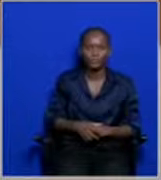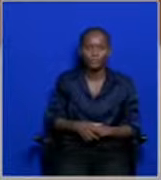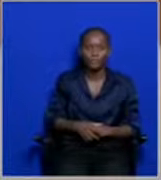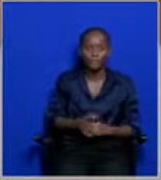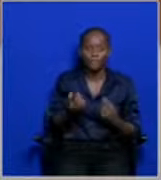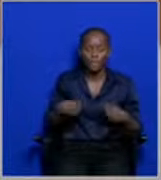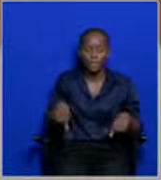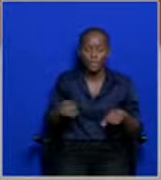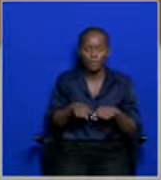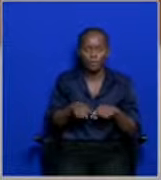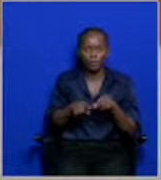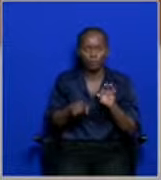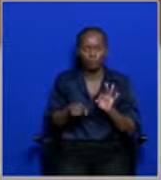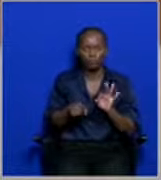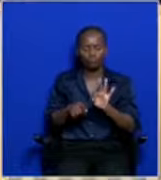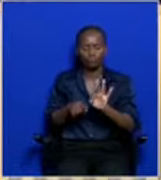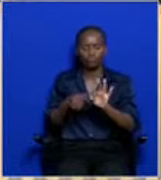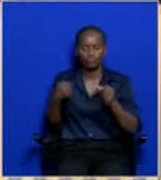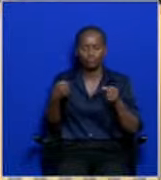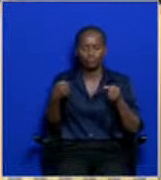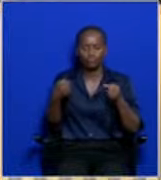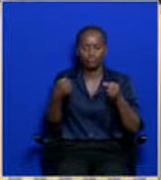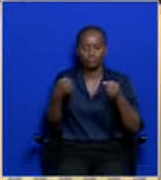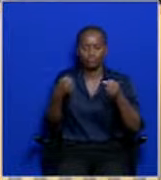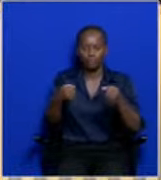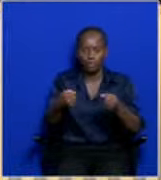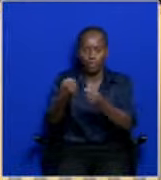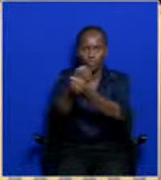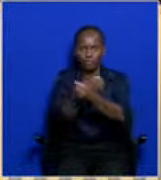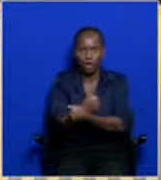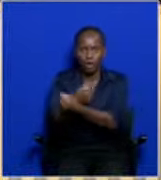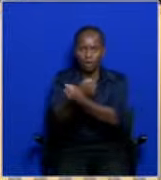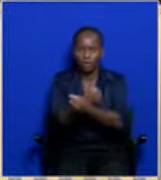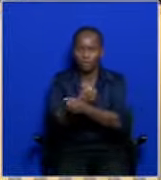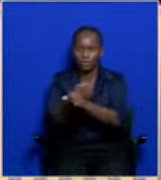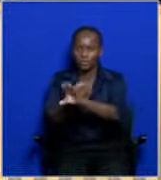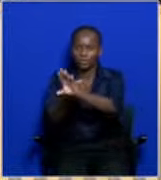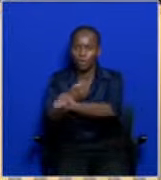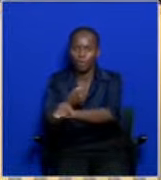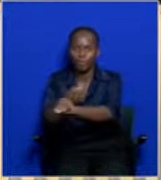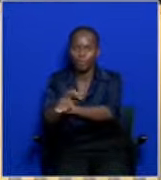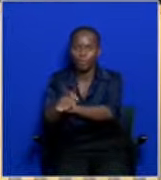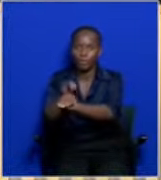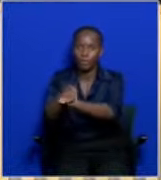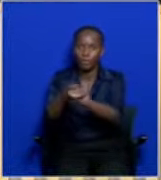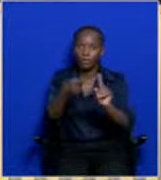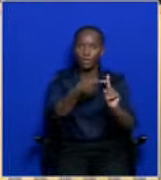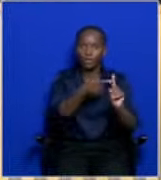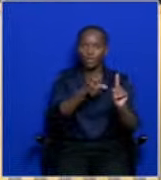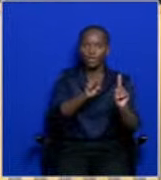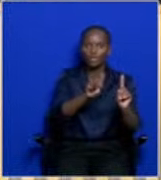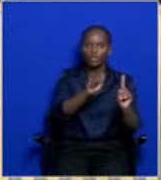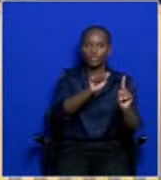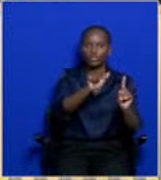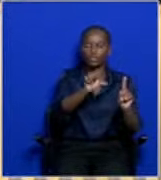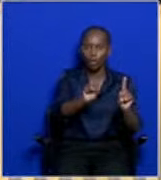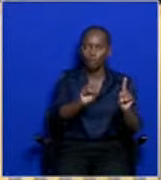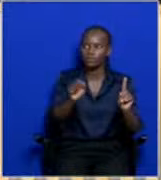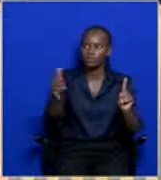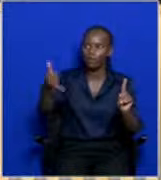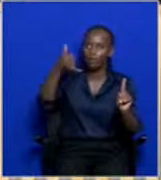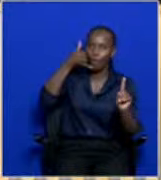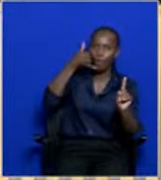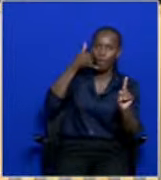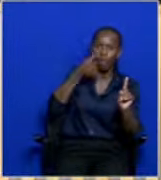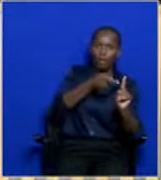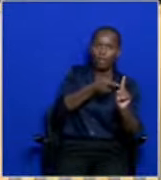when Constable Stolz received a call. Constable Stolz informed me that a JMPD officer had requested assistance